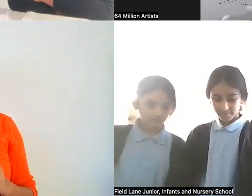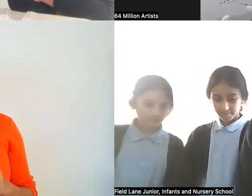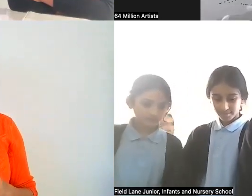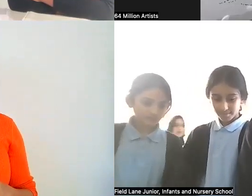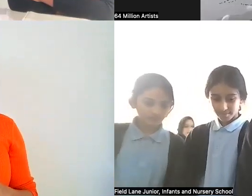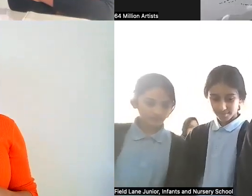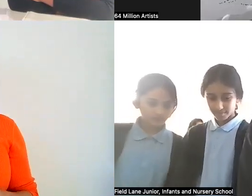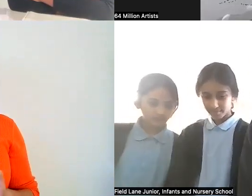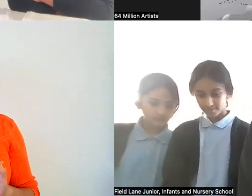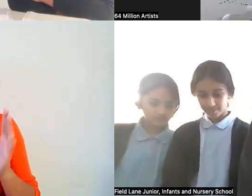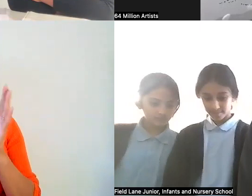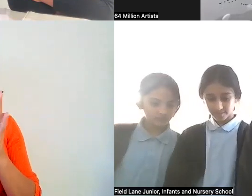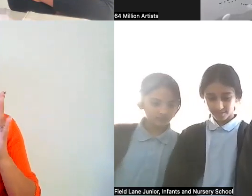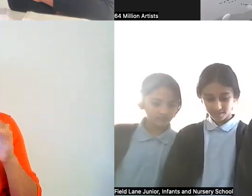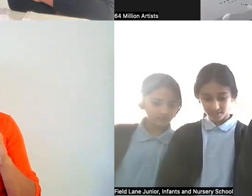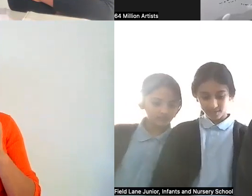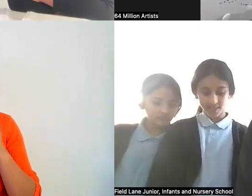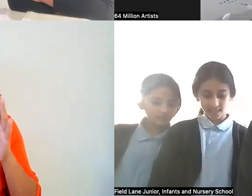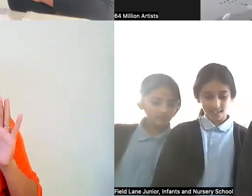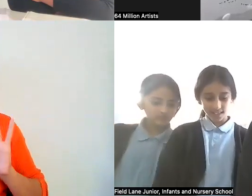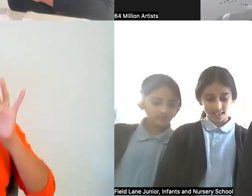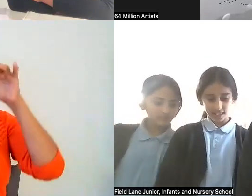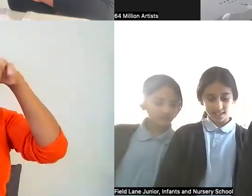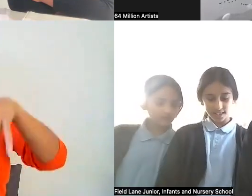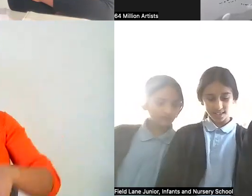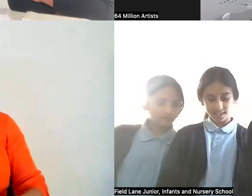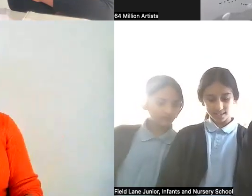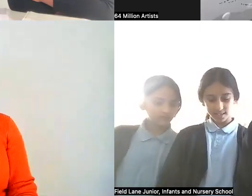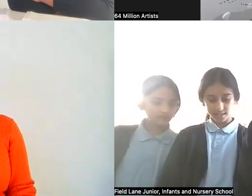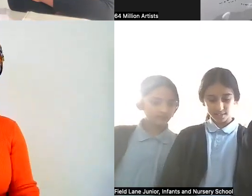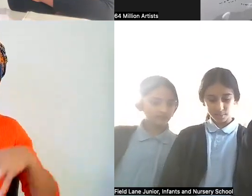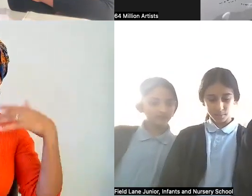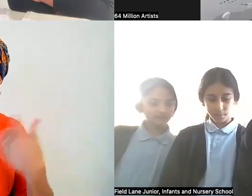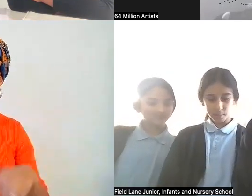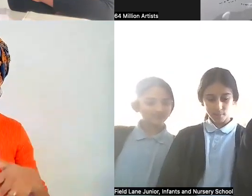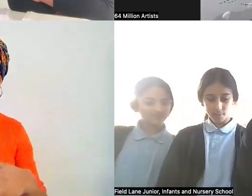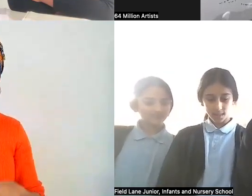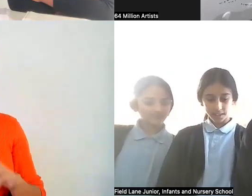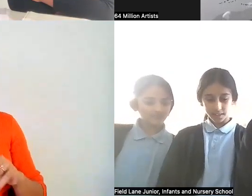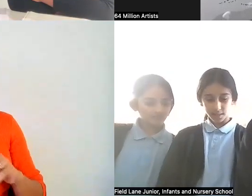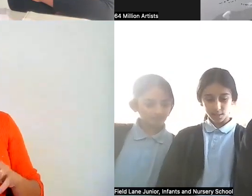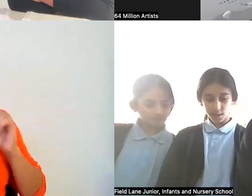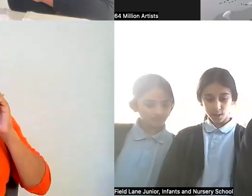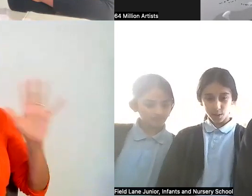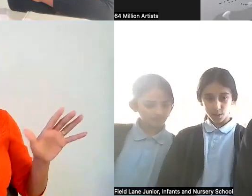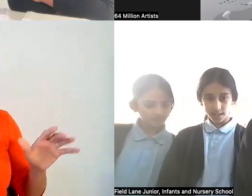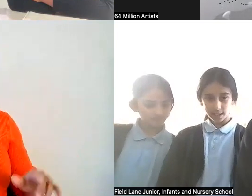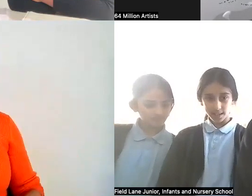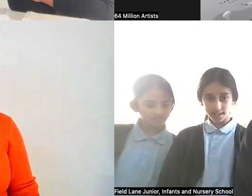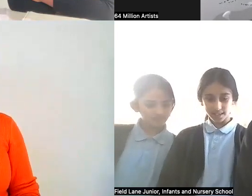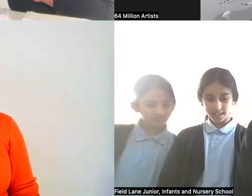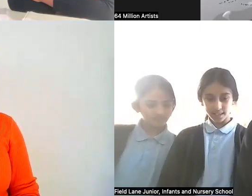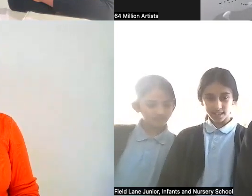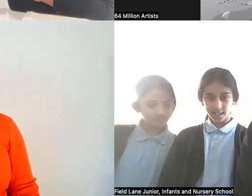Niagara Falls. Mom said, wow. Dad said, amazing. I said,